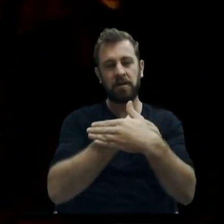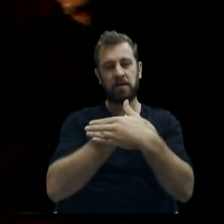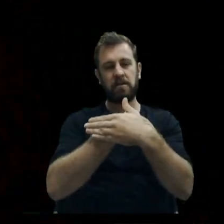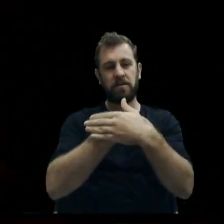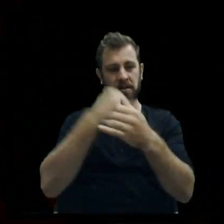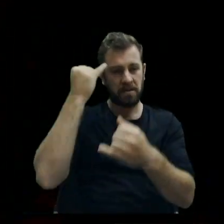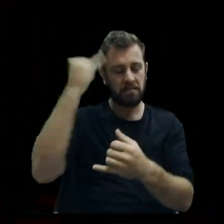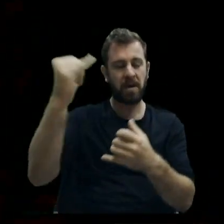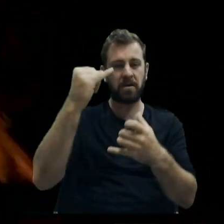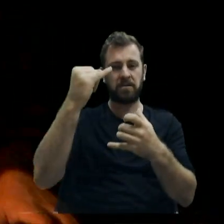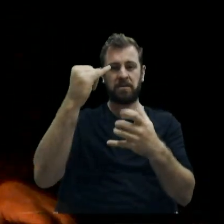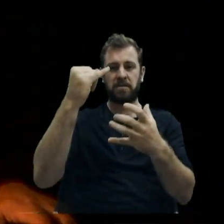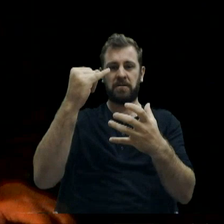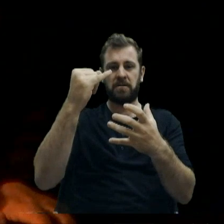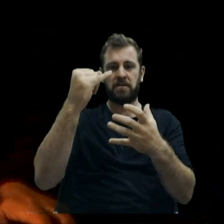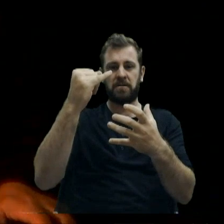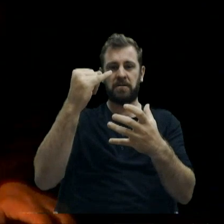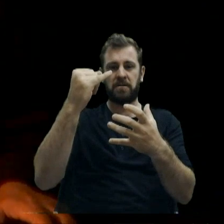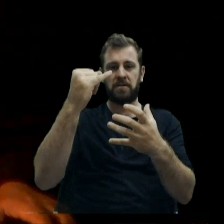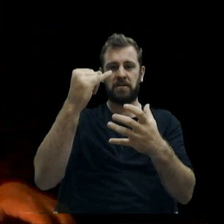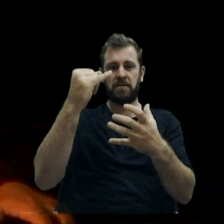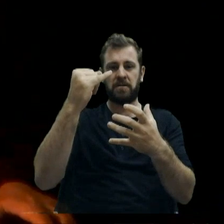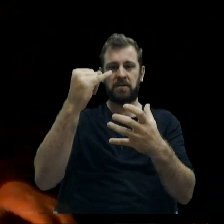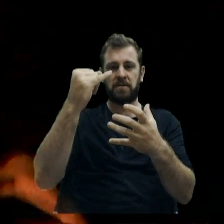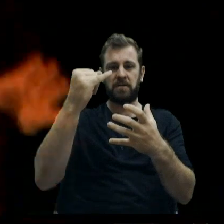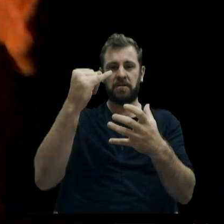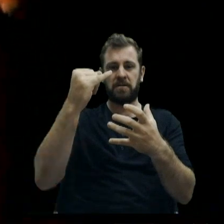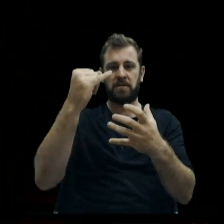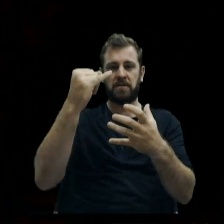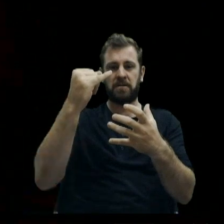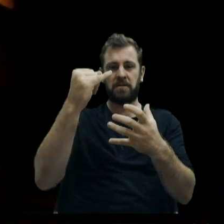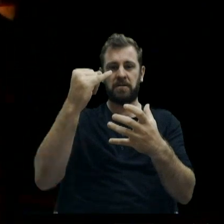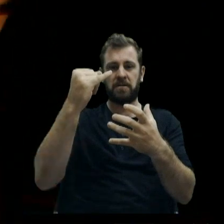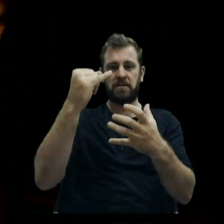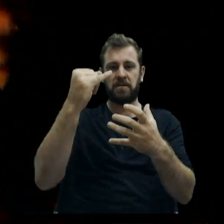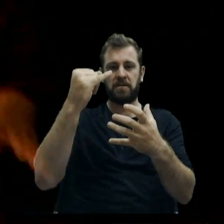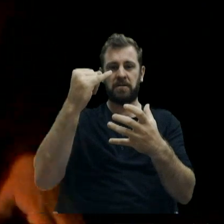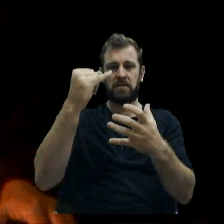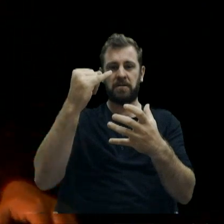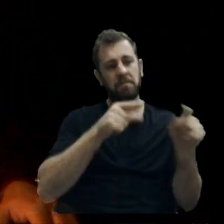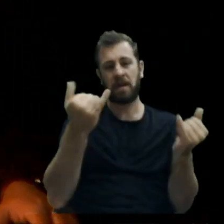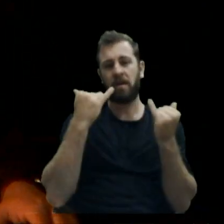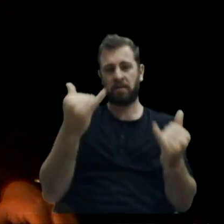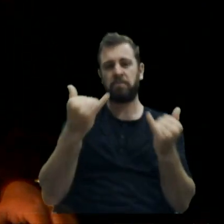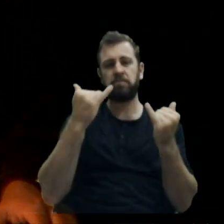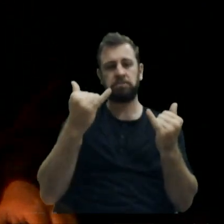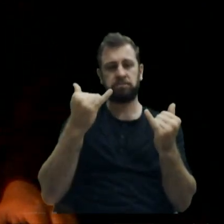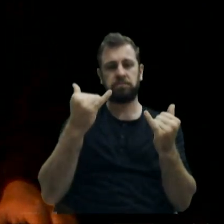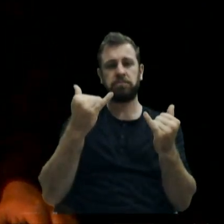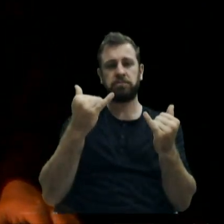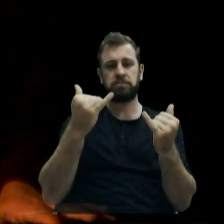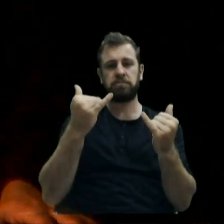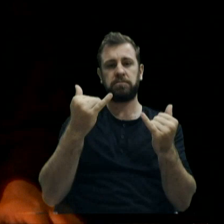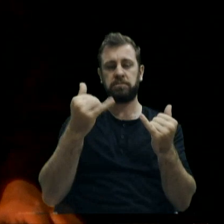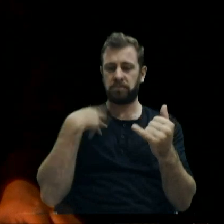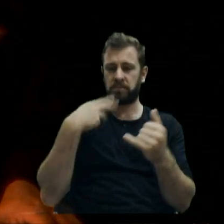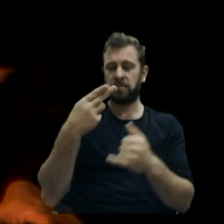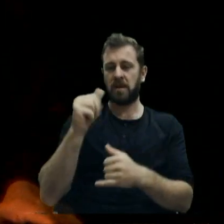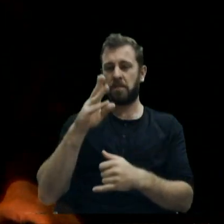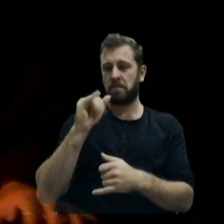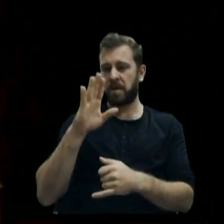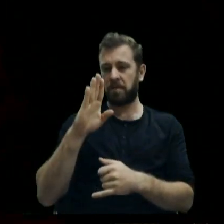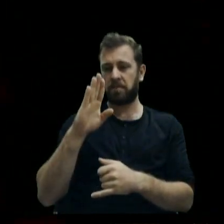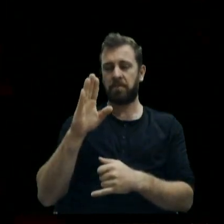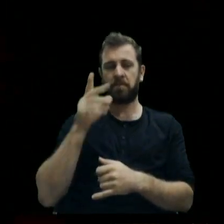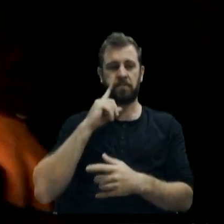imagine Imam Hussein? His childhood friend is now with him. For the first time now, the takbir is heard from the camp of